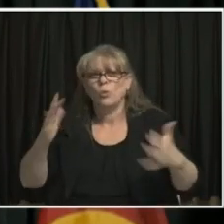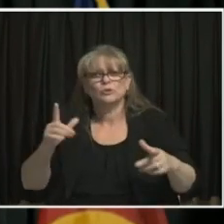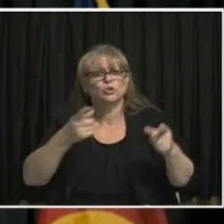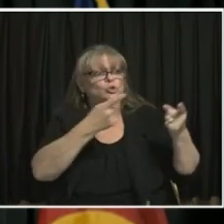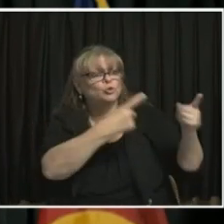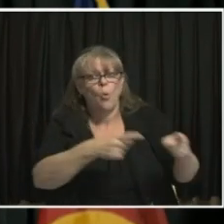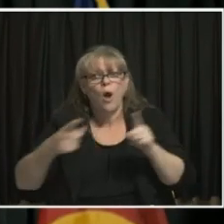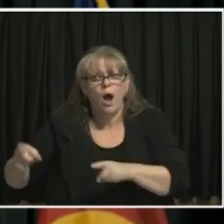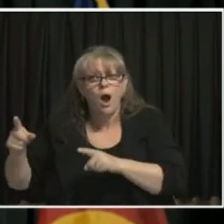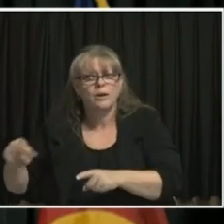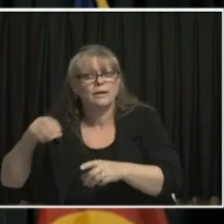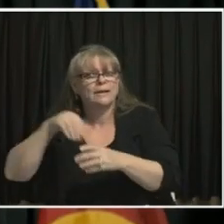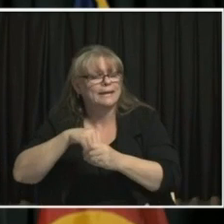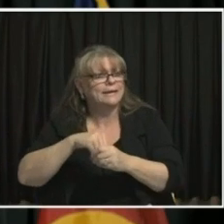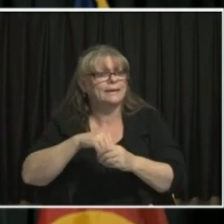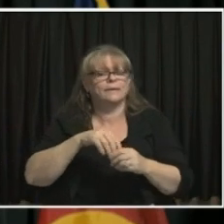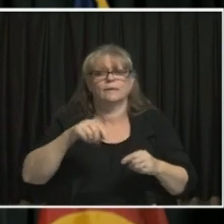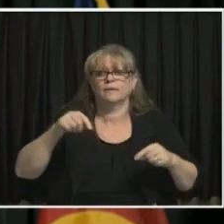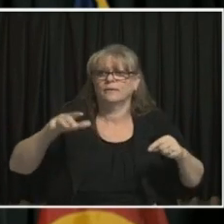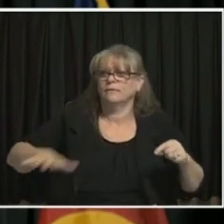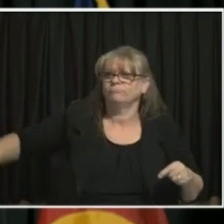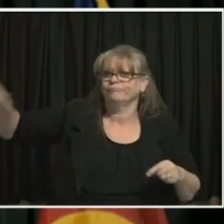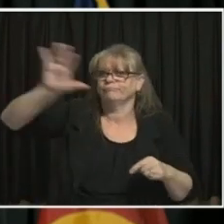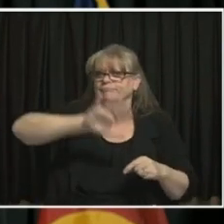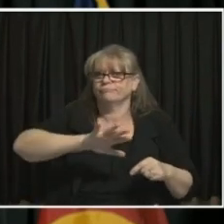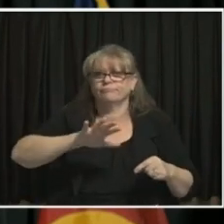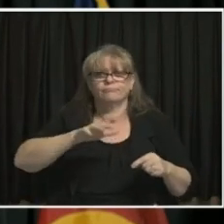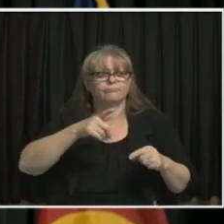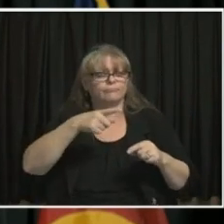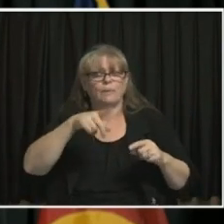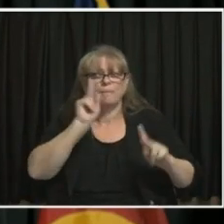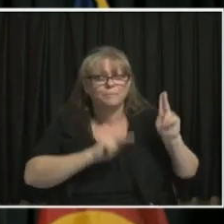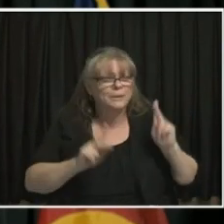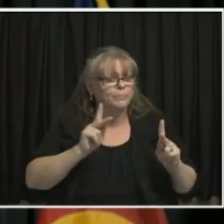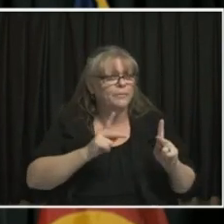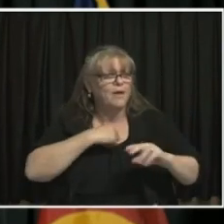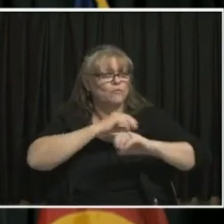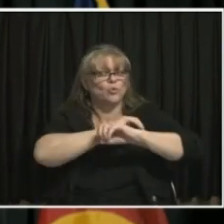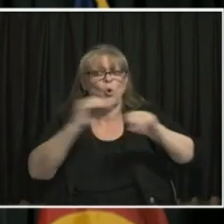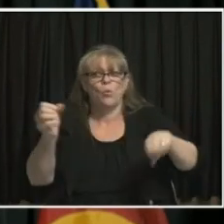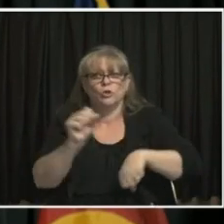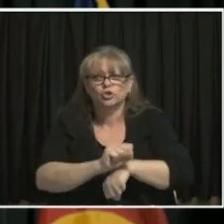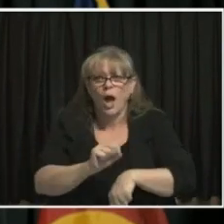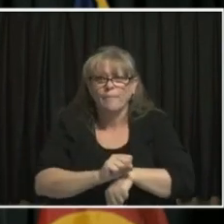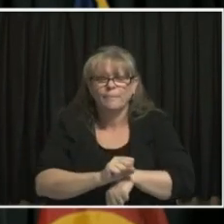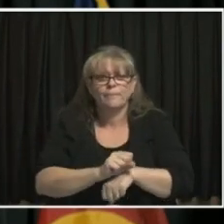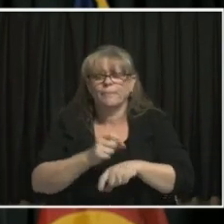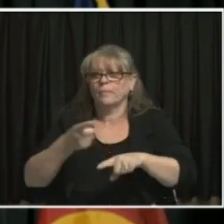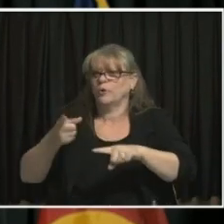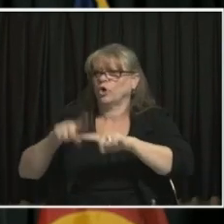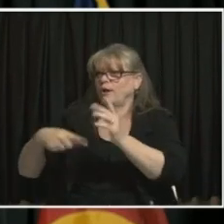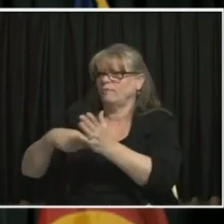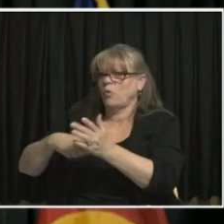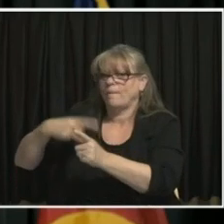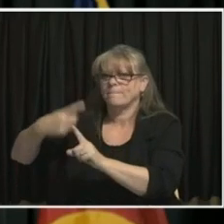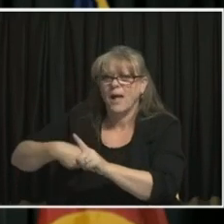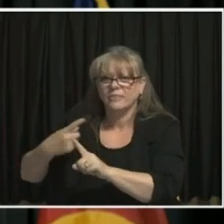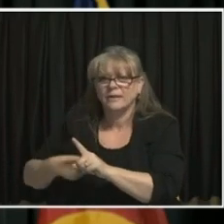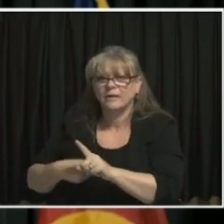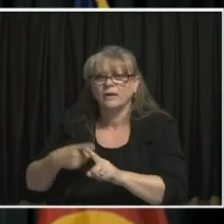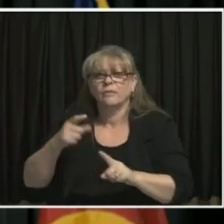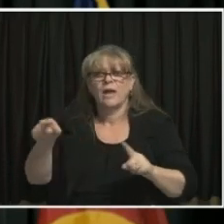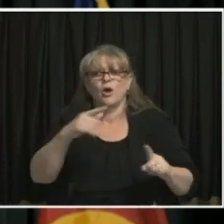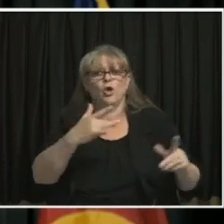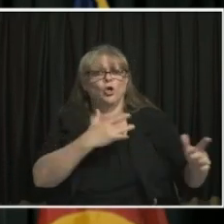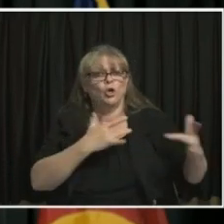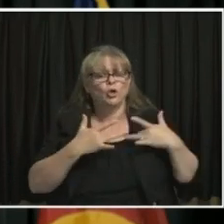are out of work. They worry about where their next rent payment is going to come from. They worry about the virus. We worry about having the equipment we need to